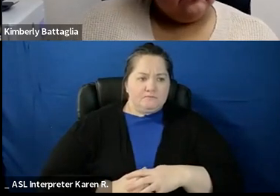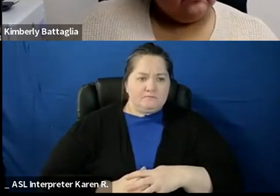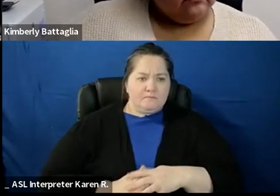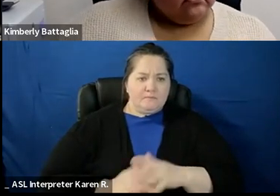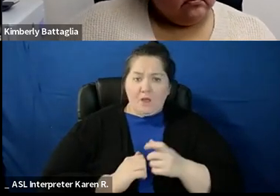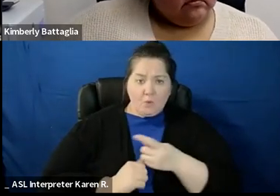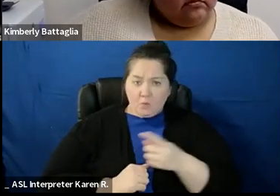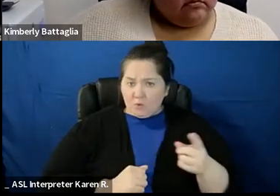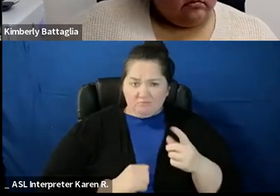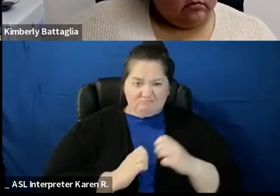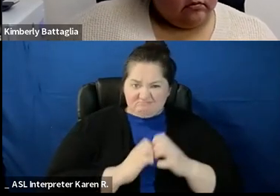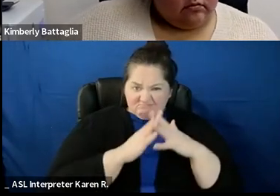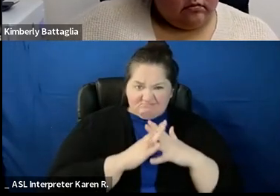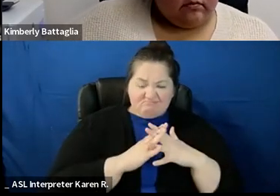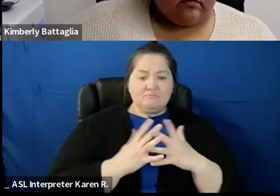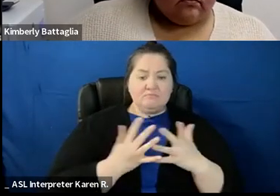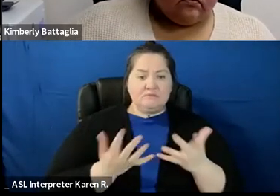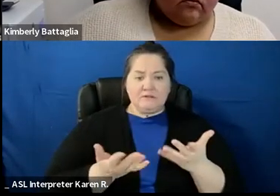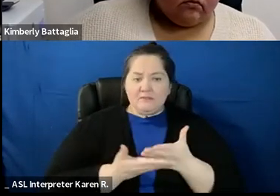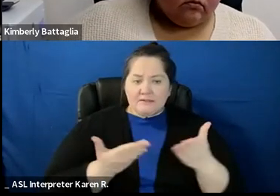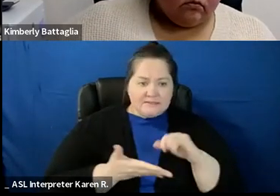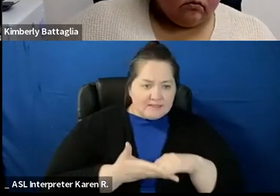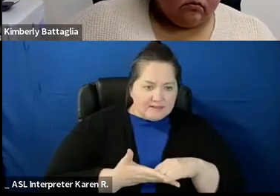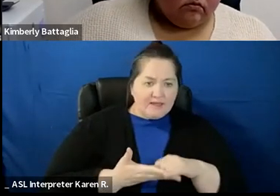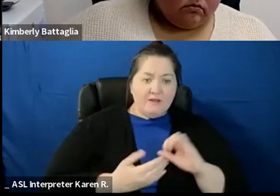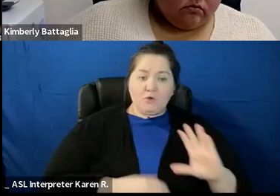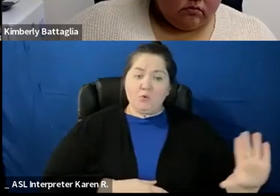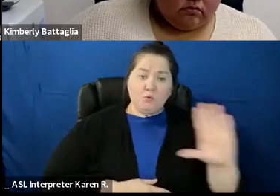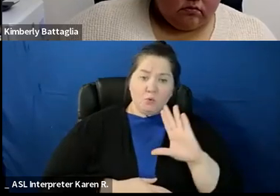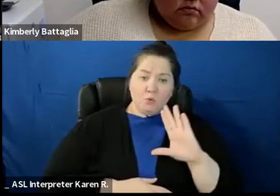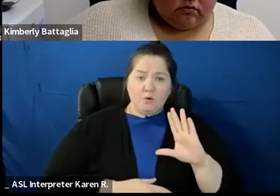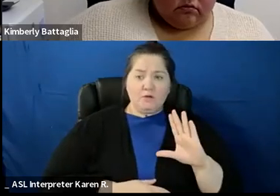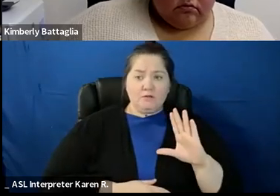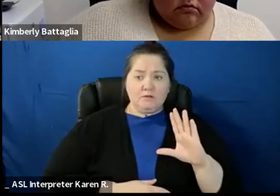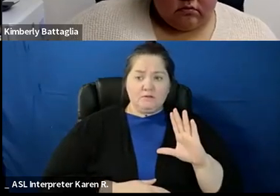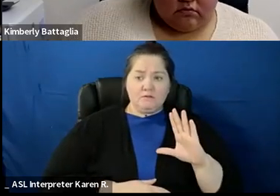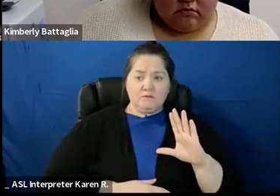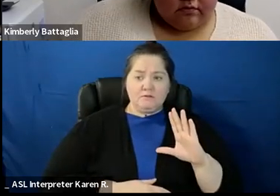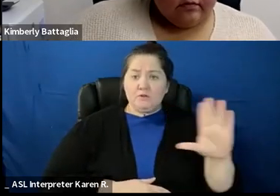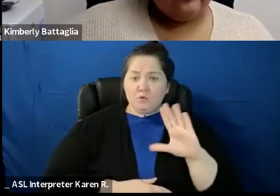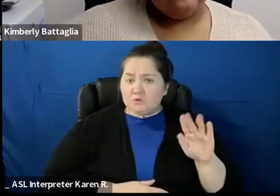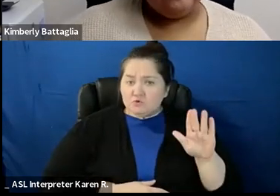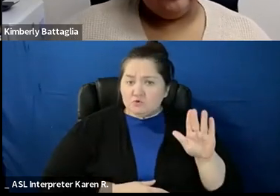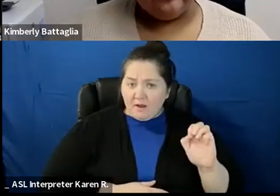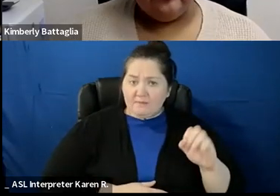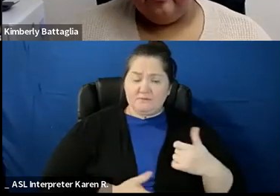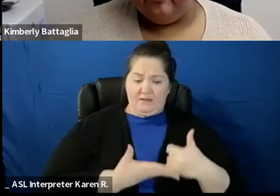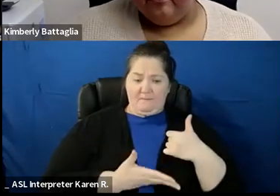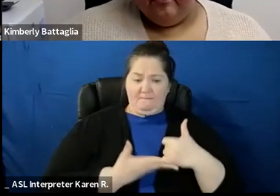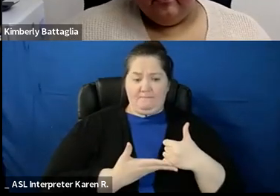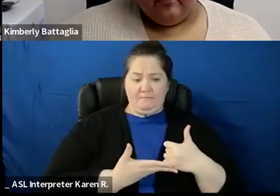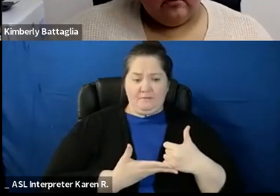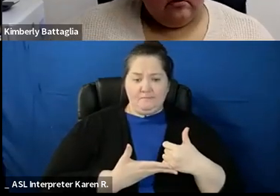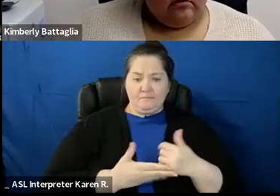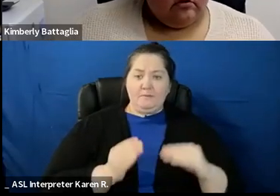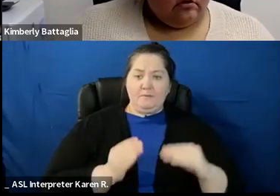have implemented things like that in amongst your tribes to help them be more